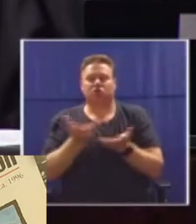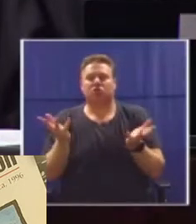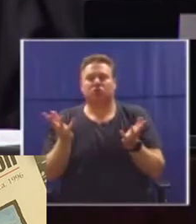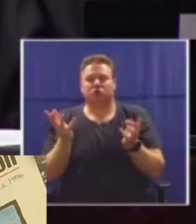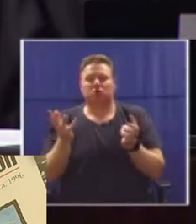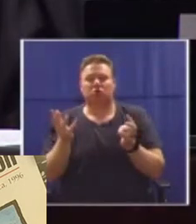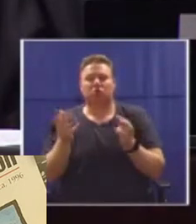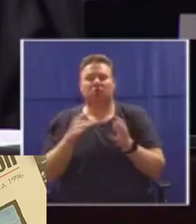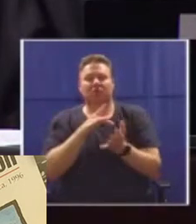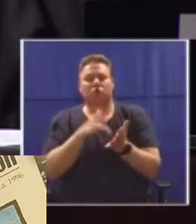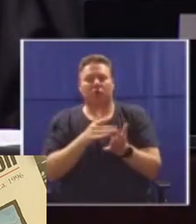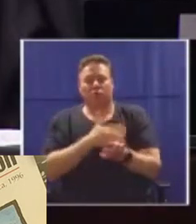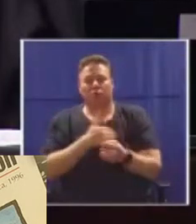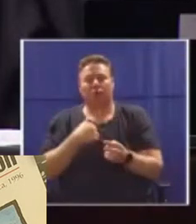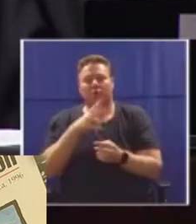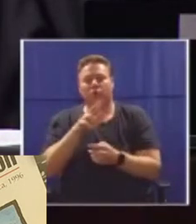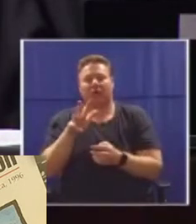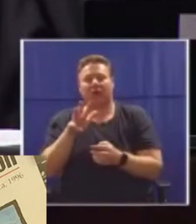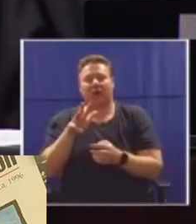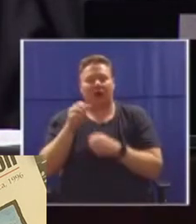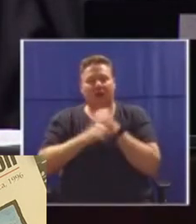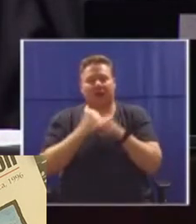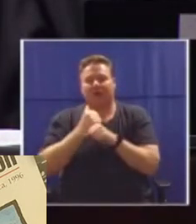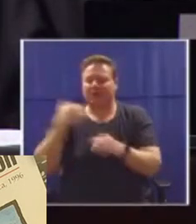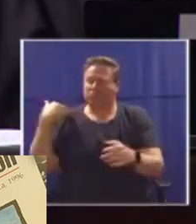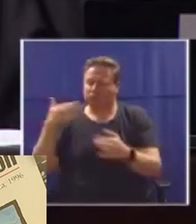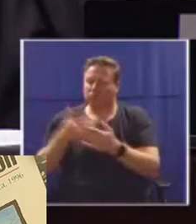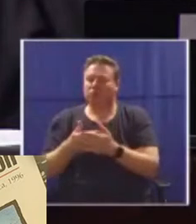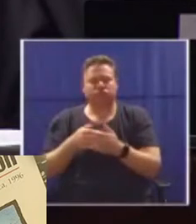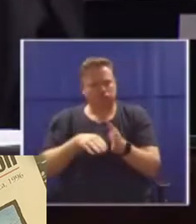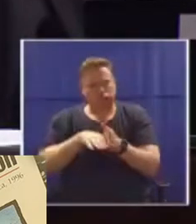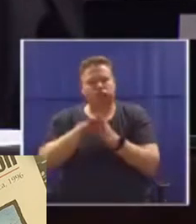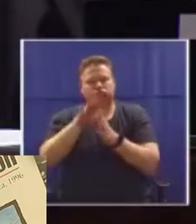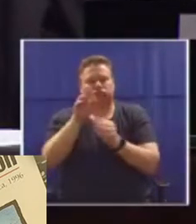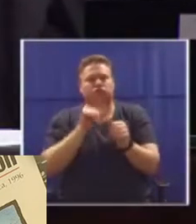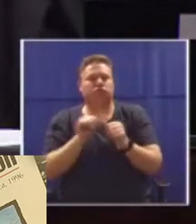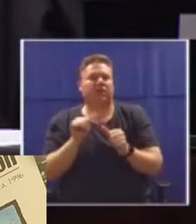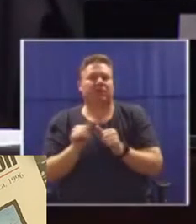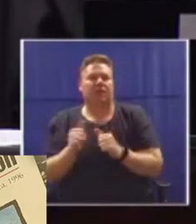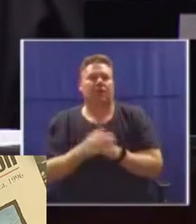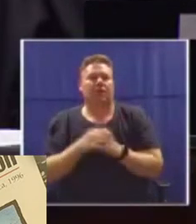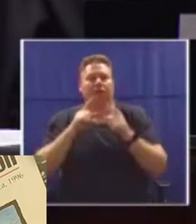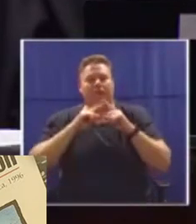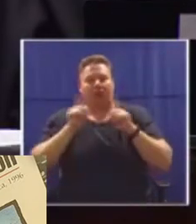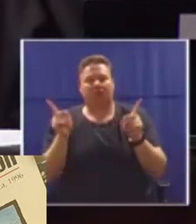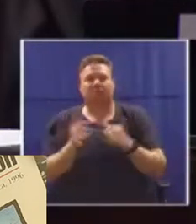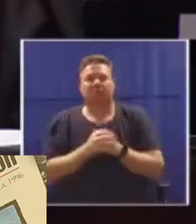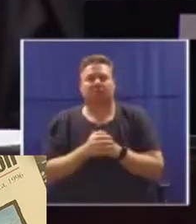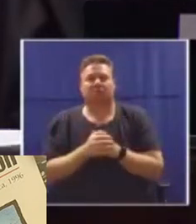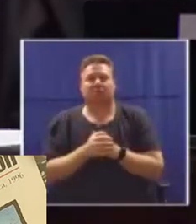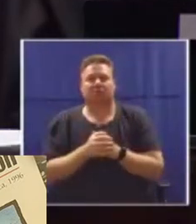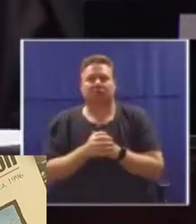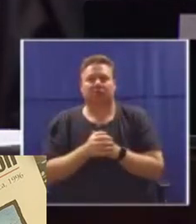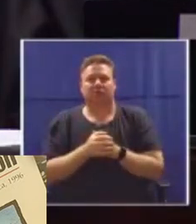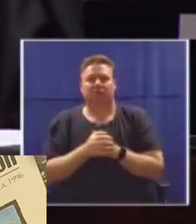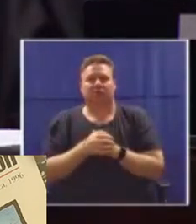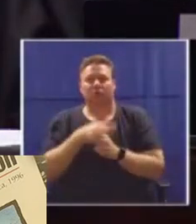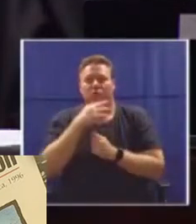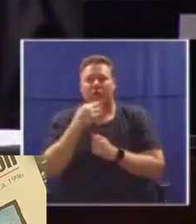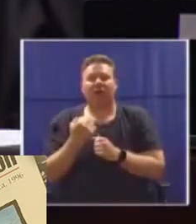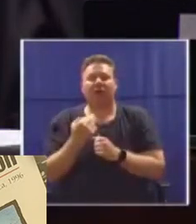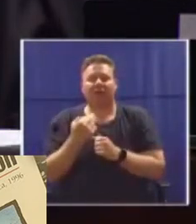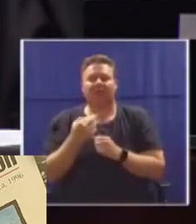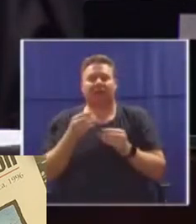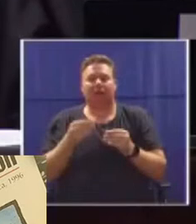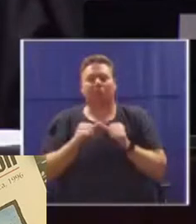last 29 years of South Africa's democracy has significantly improved. However, it is challenged by the reality